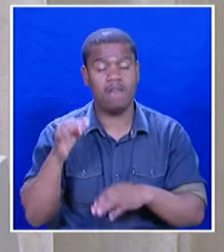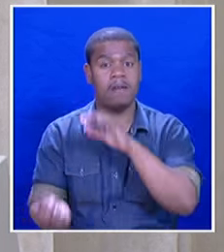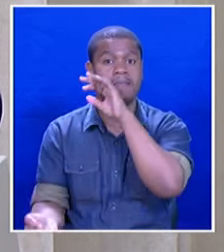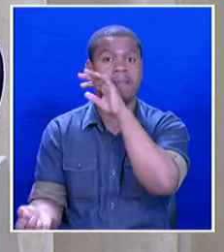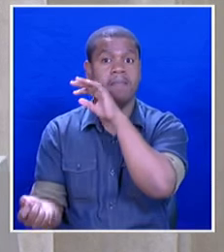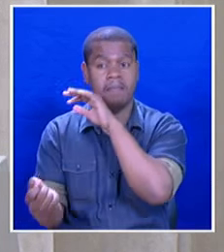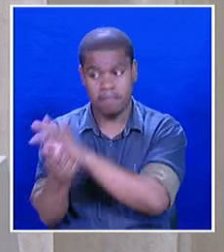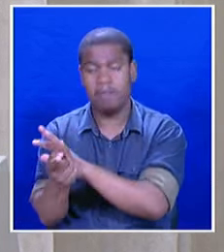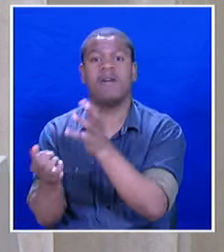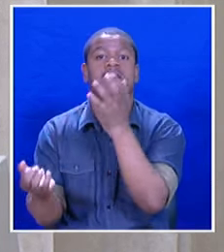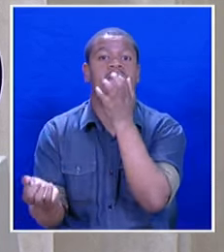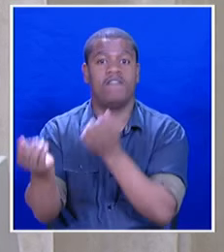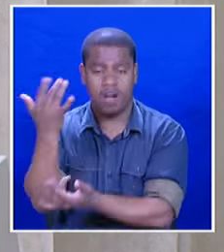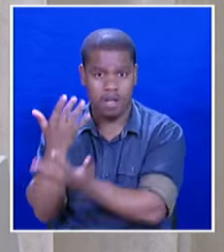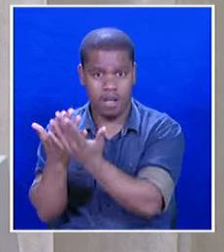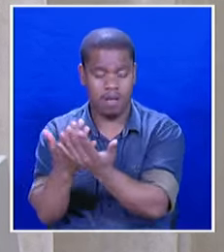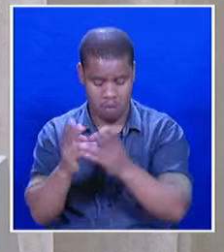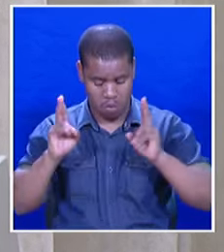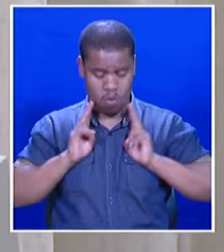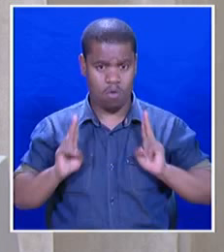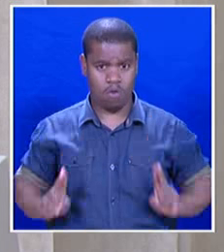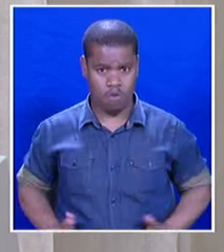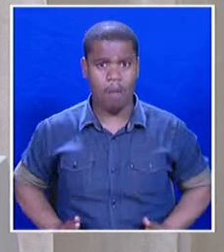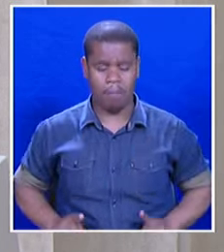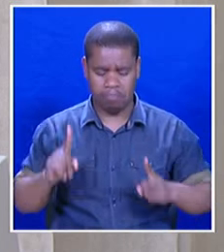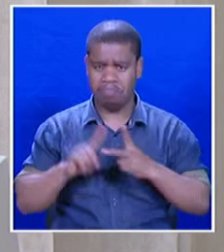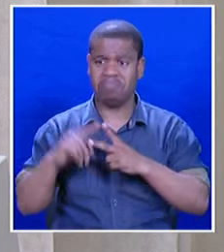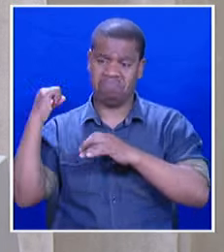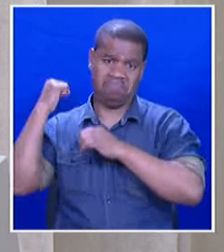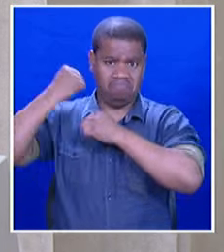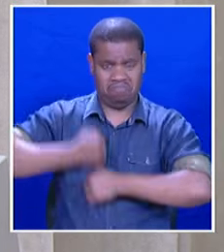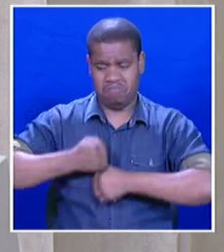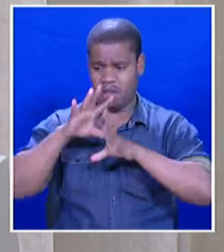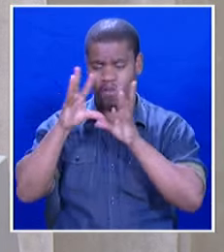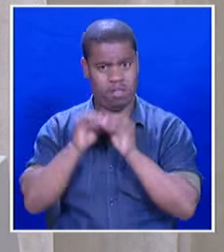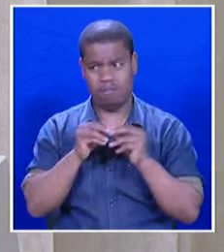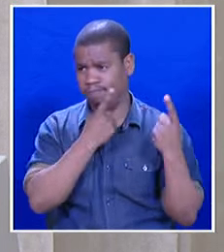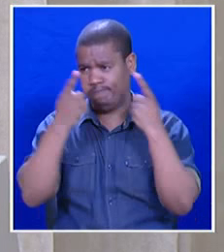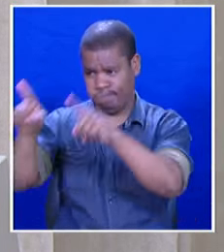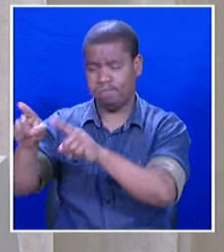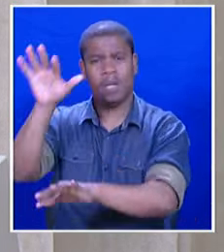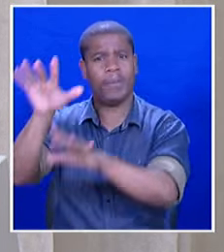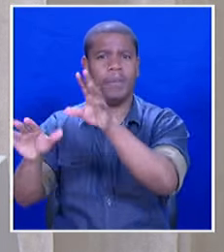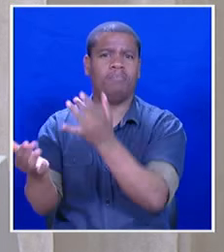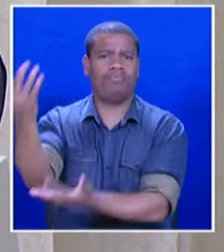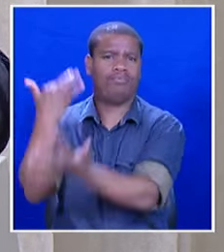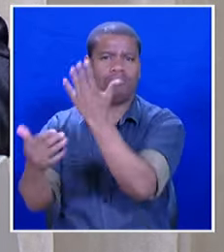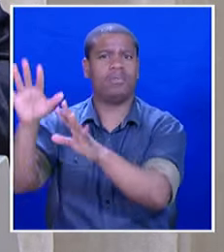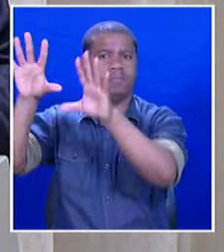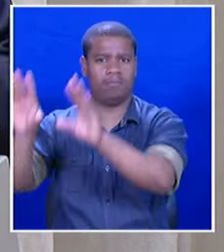their uniform, with their equipment, go out and fight fire. Now, I also know of those who work